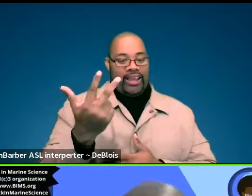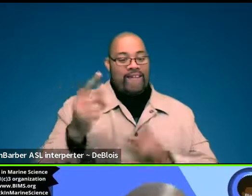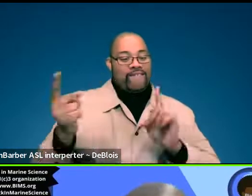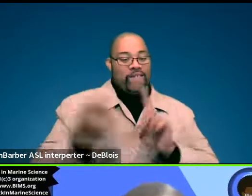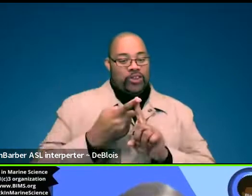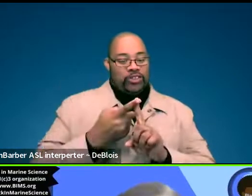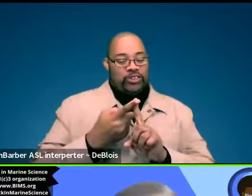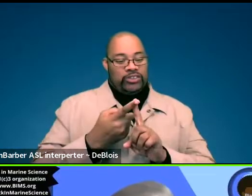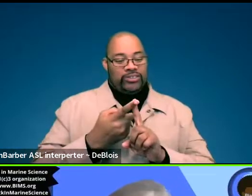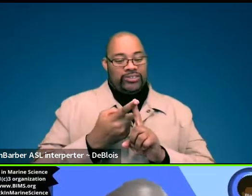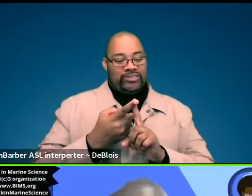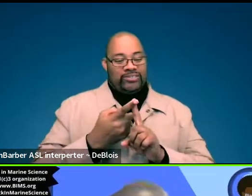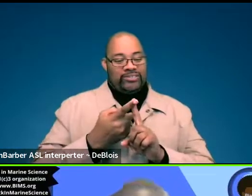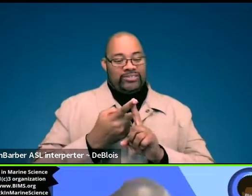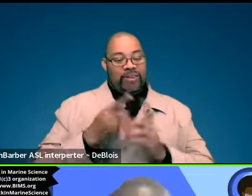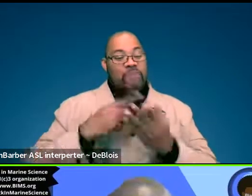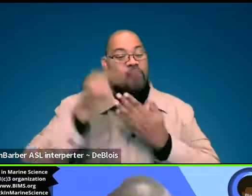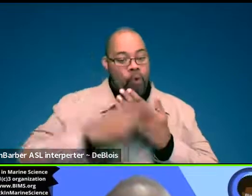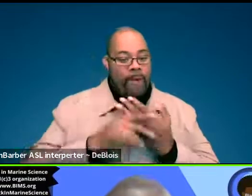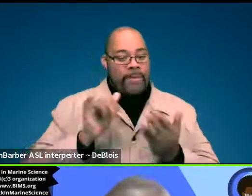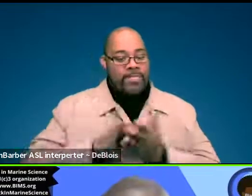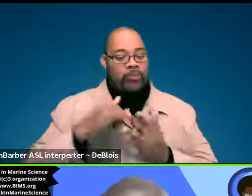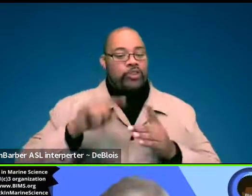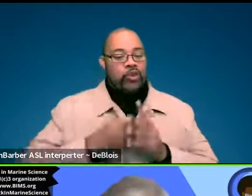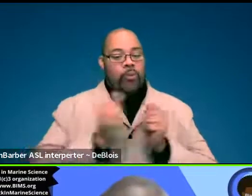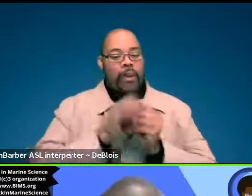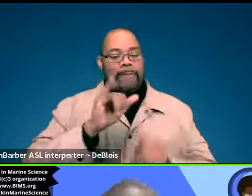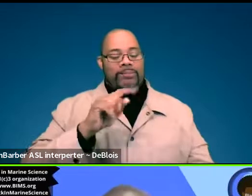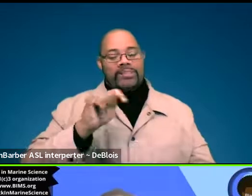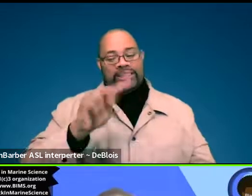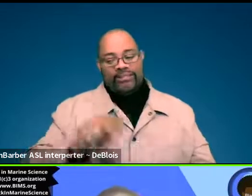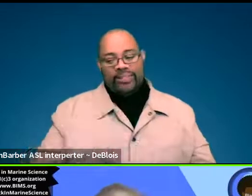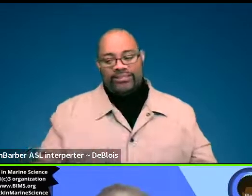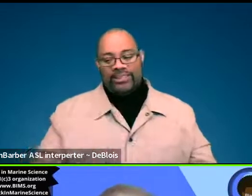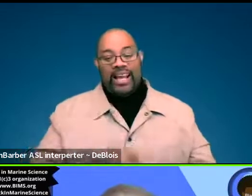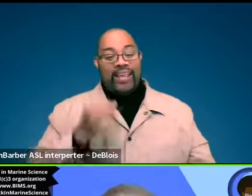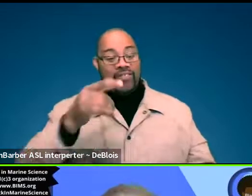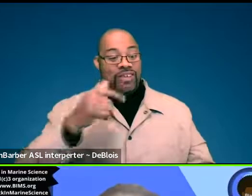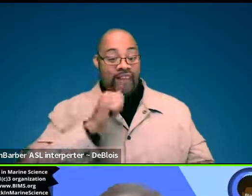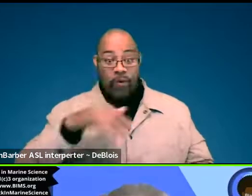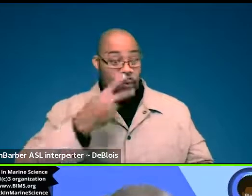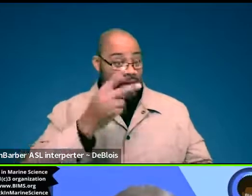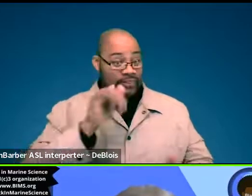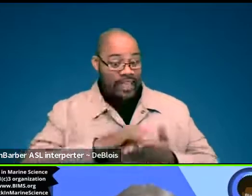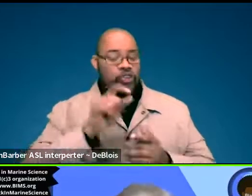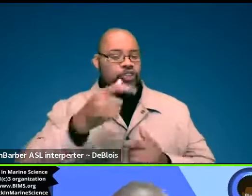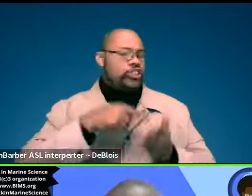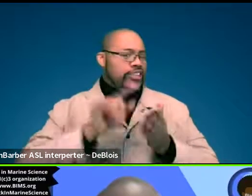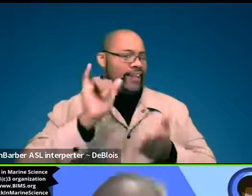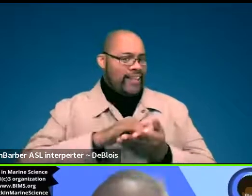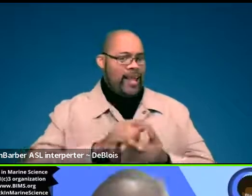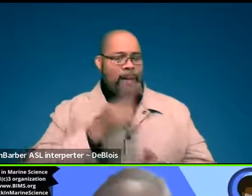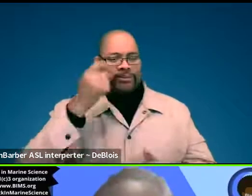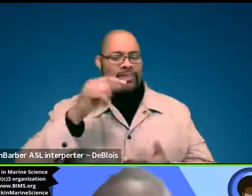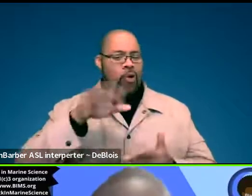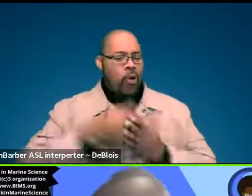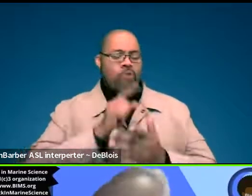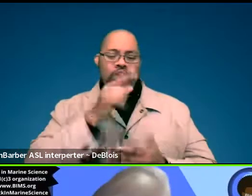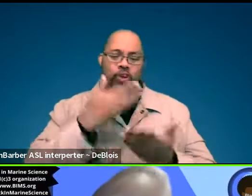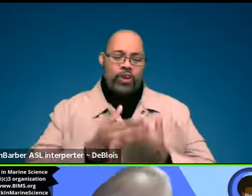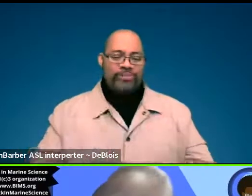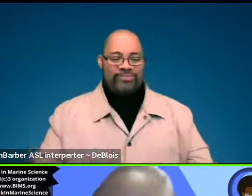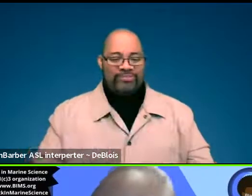first programs that we started on BIMS TV. And if you haven't watched any of them, you should check them out because they're all really